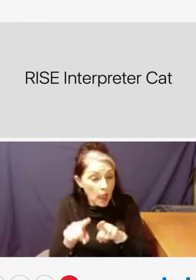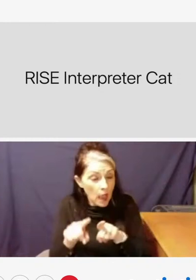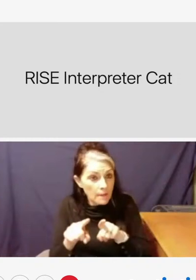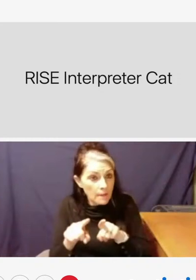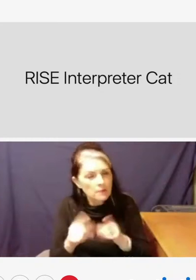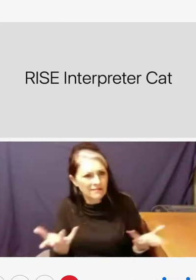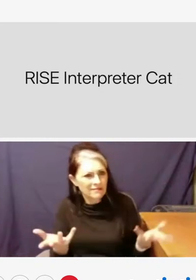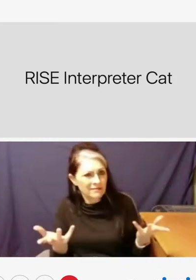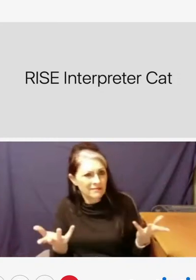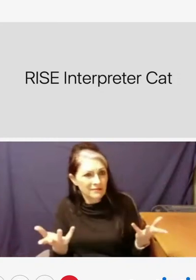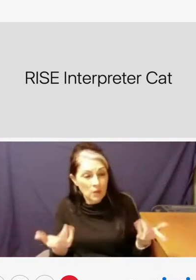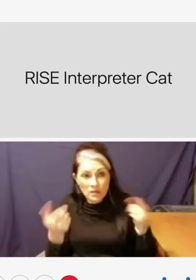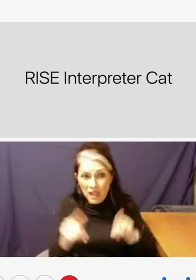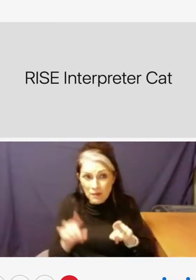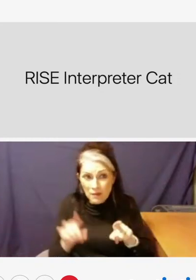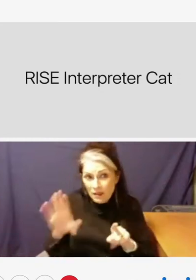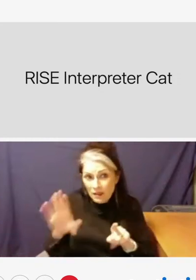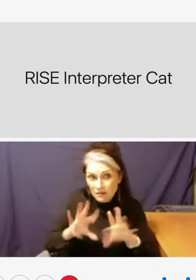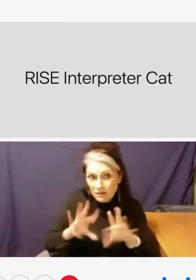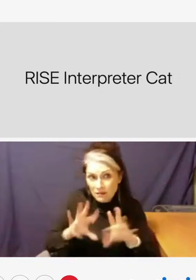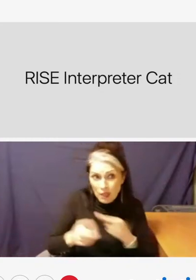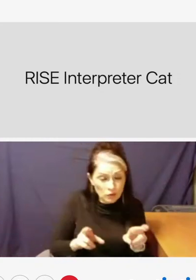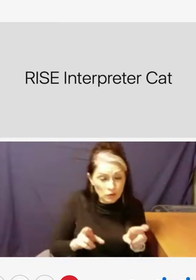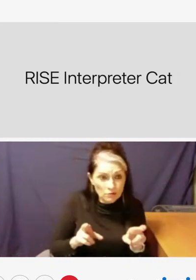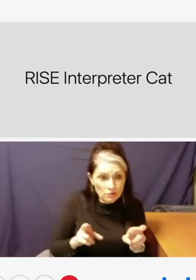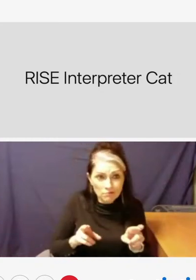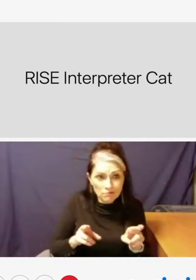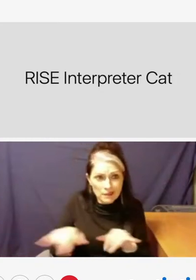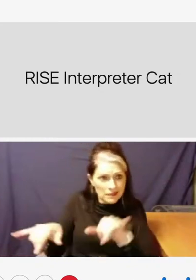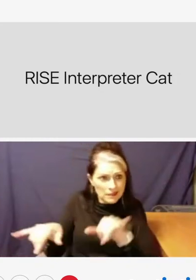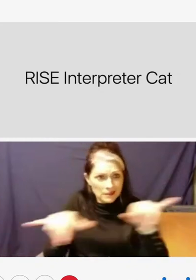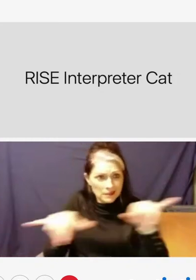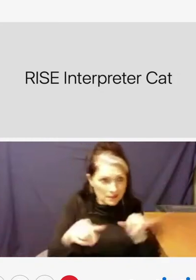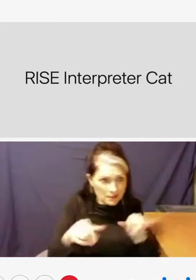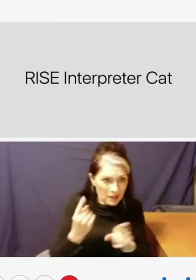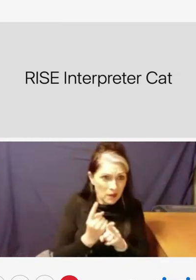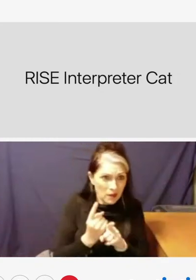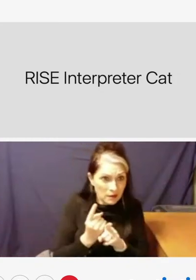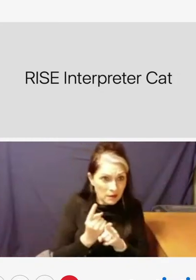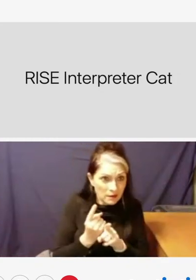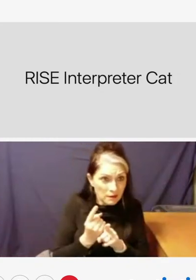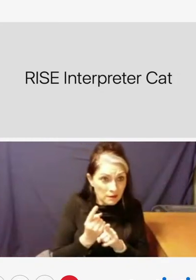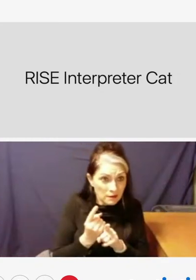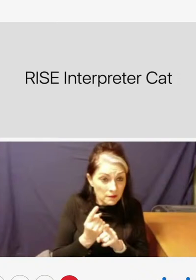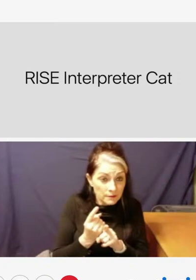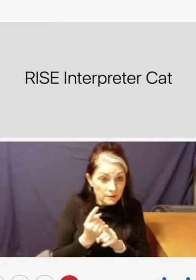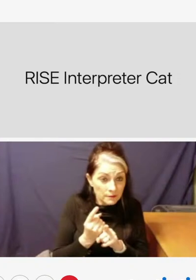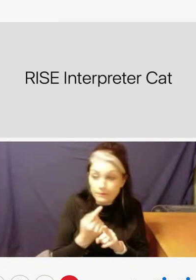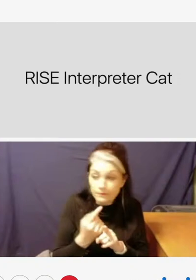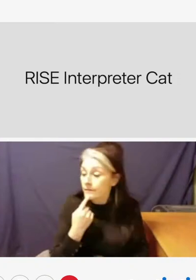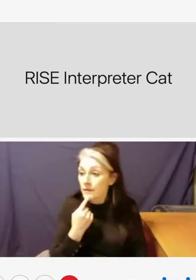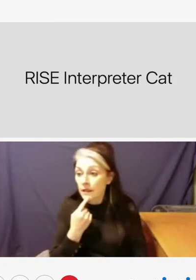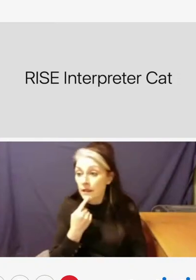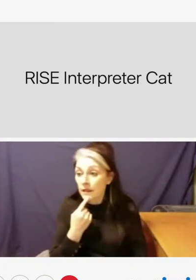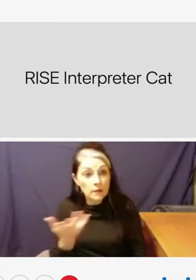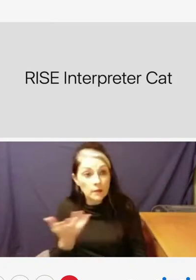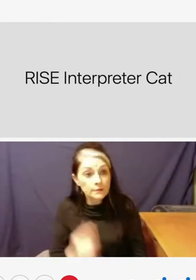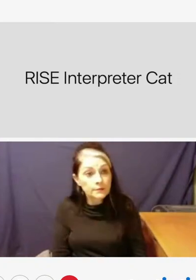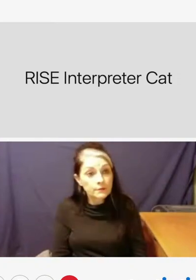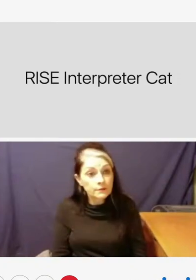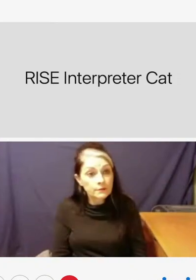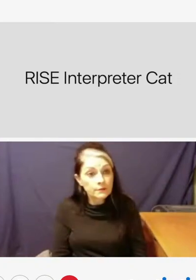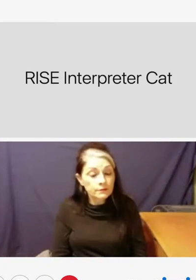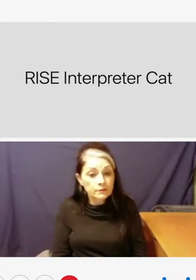classroom it's happening in other classrooms and they said that a work order has been